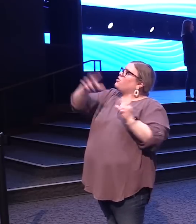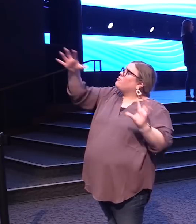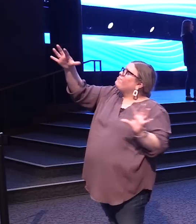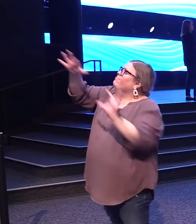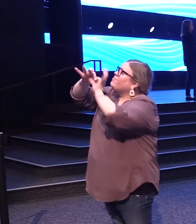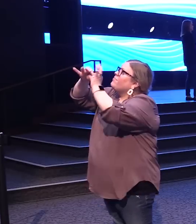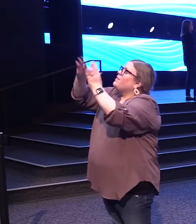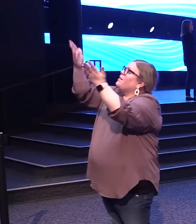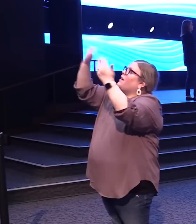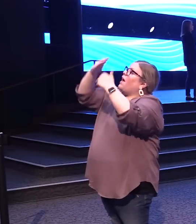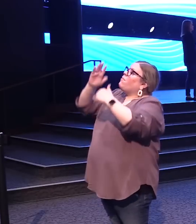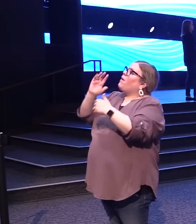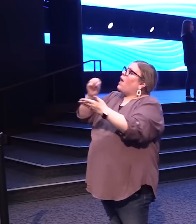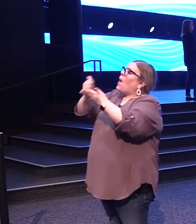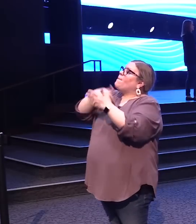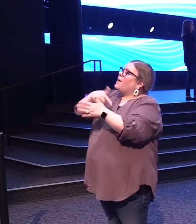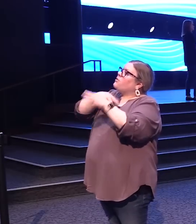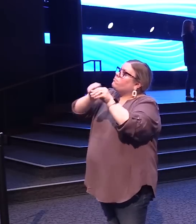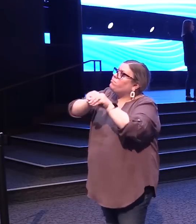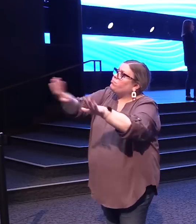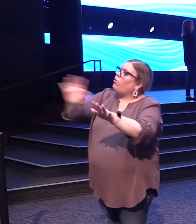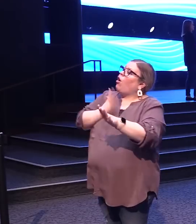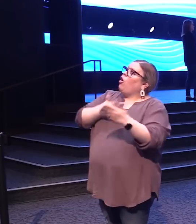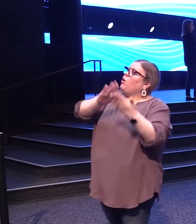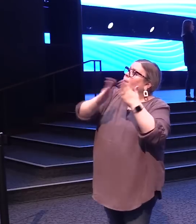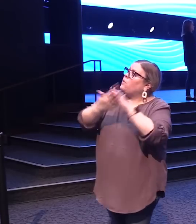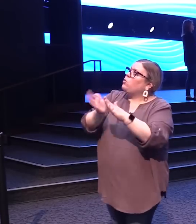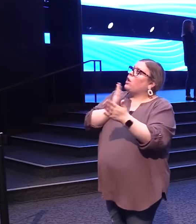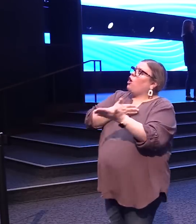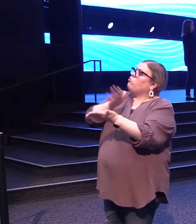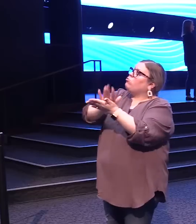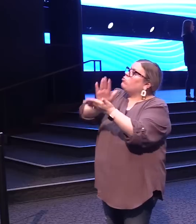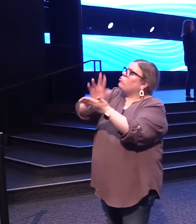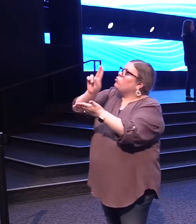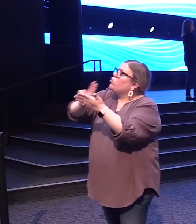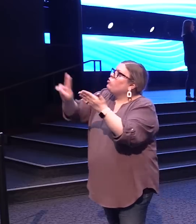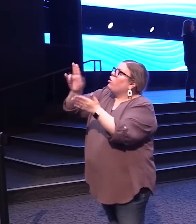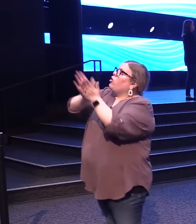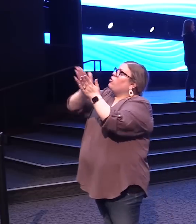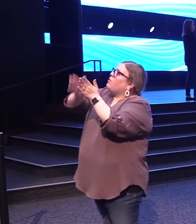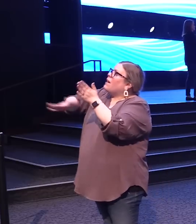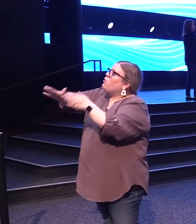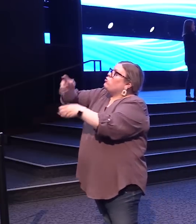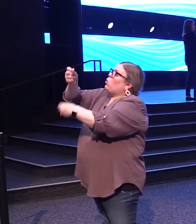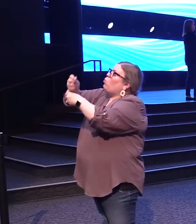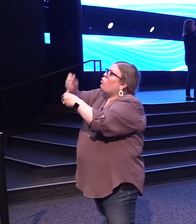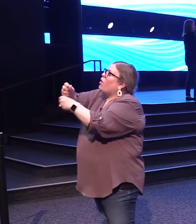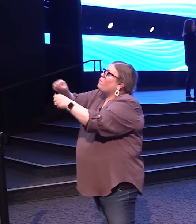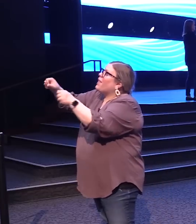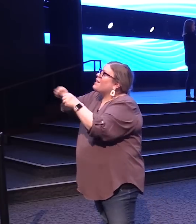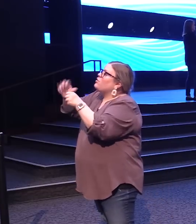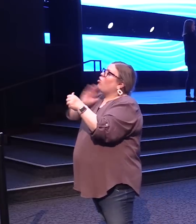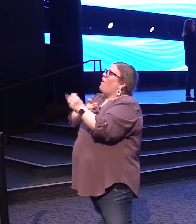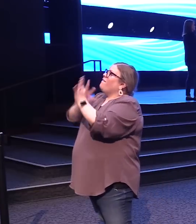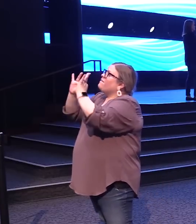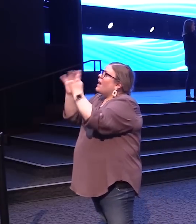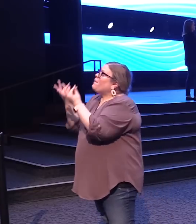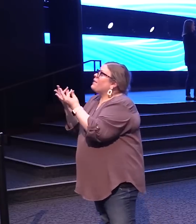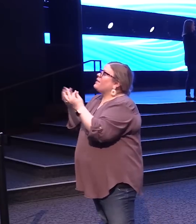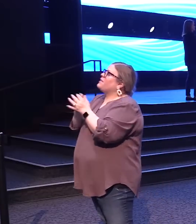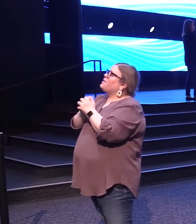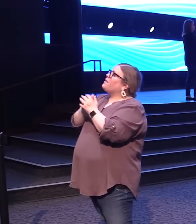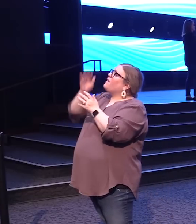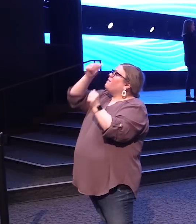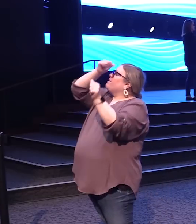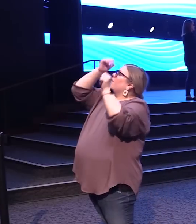go through us to our community, to our school, to our university, to our neighborhood, to our workplaces, and to our families.